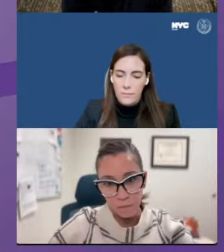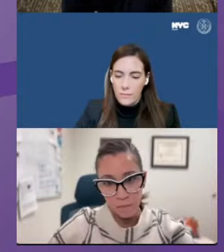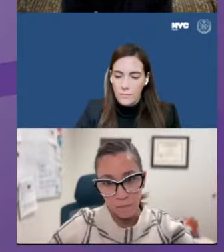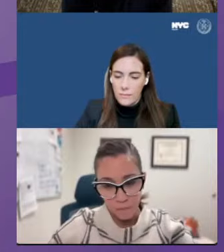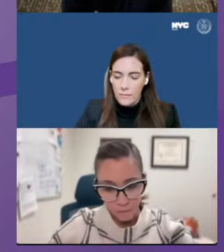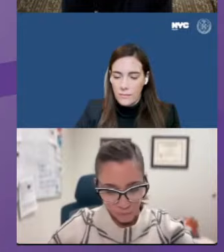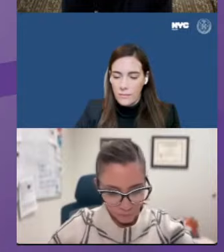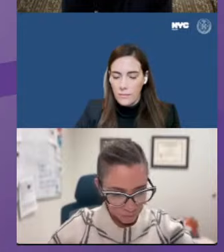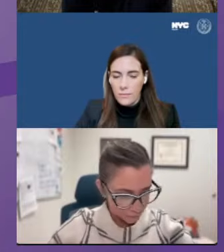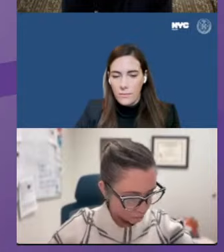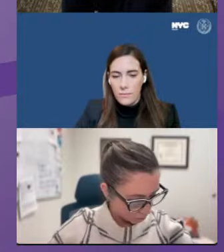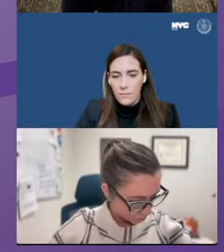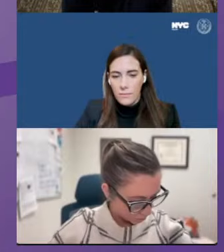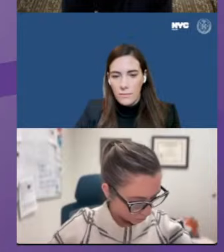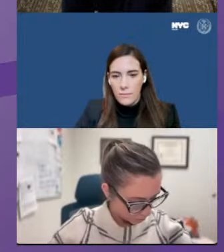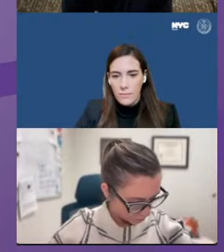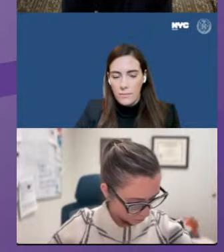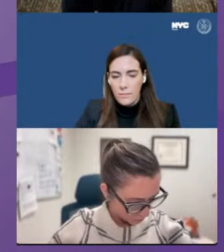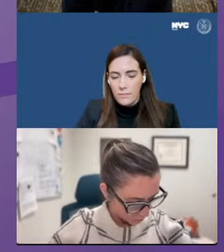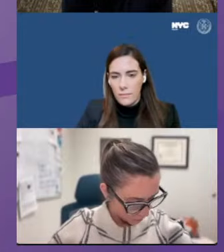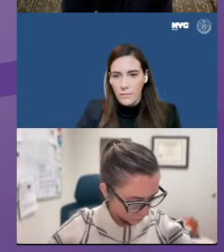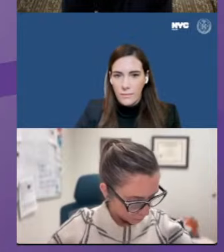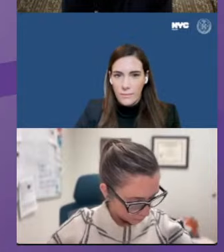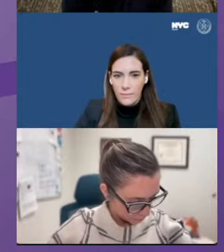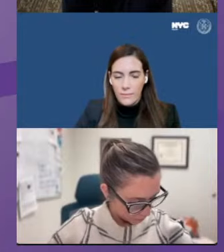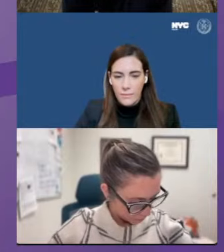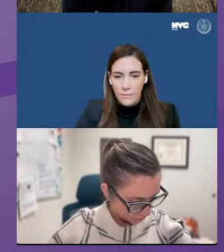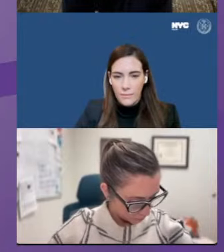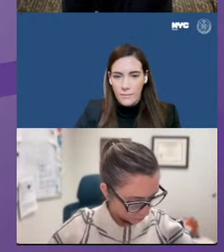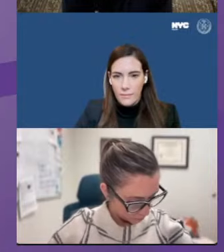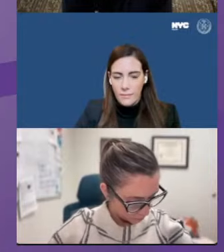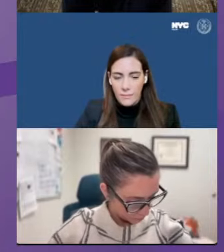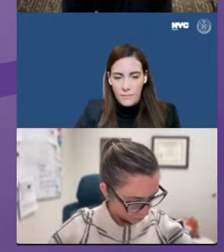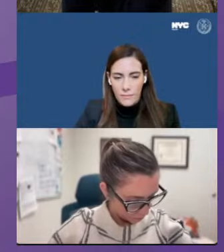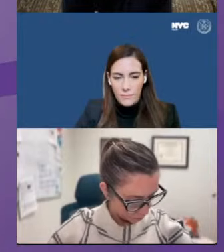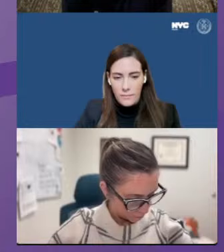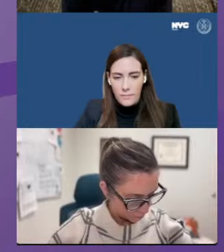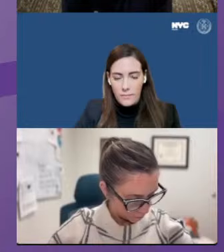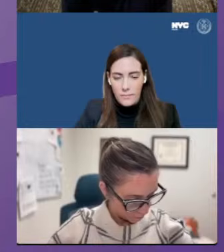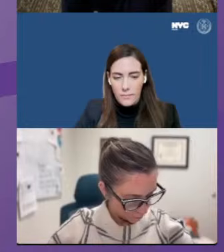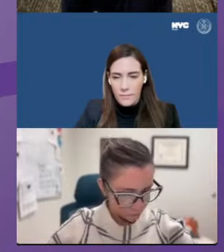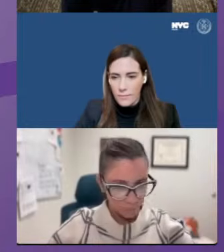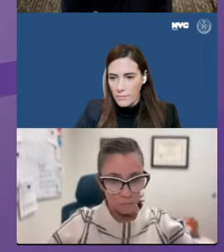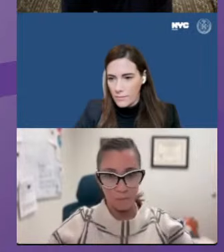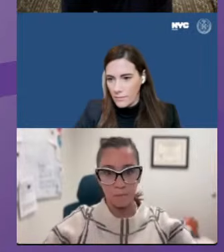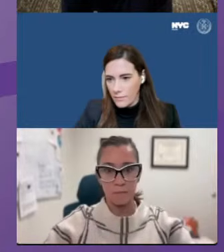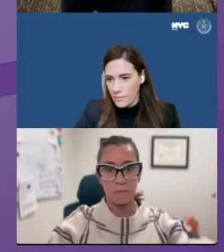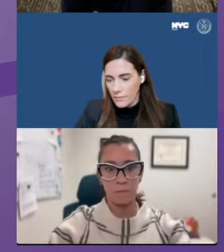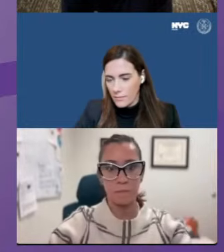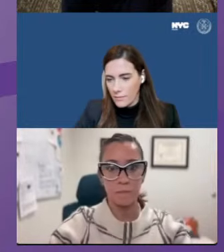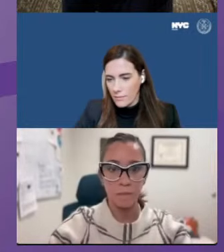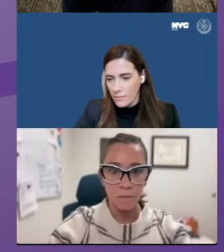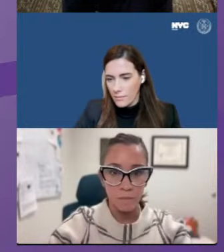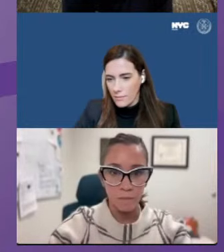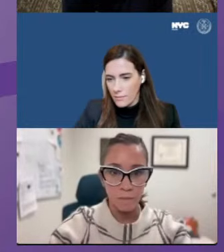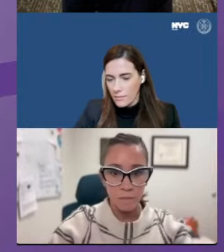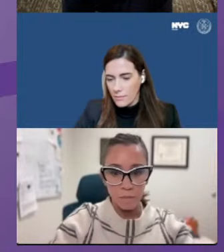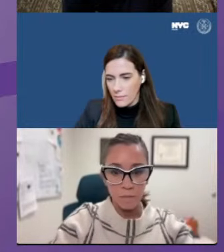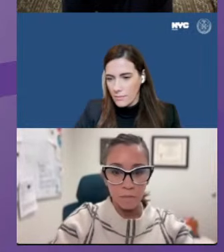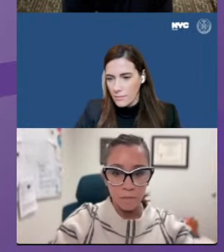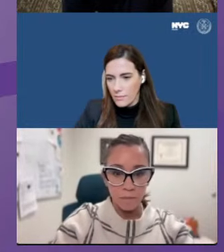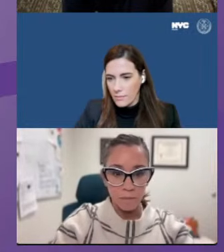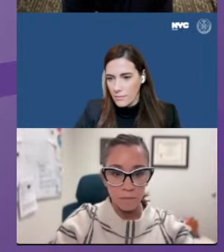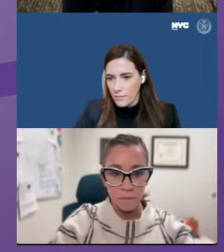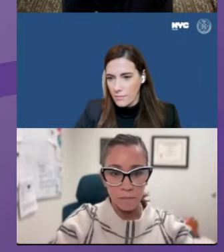for the pathophysiology of long COVID? Yeah, for sure. I mean, we spent a lot of time on viral persistence because that's sort of the